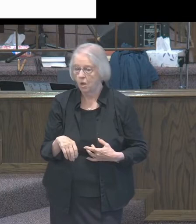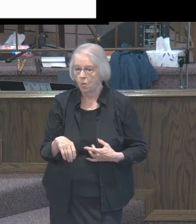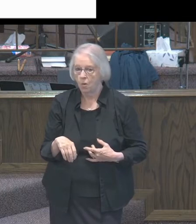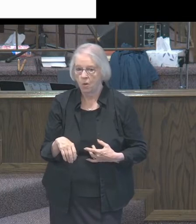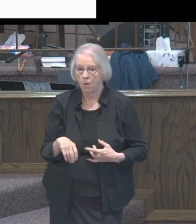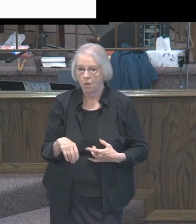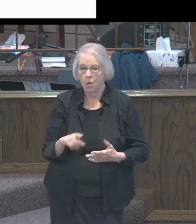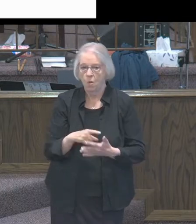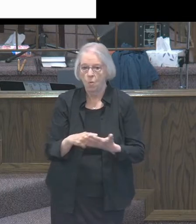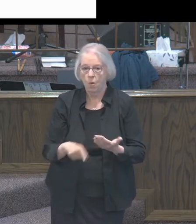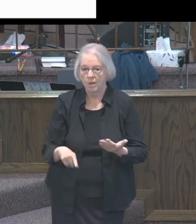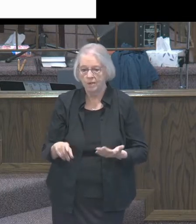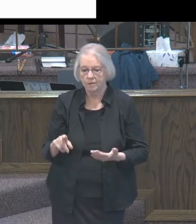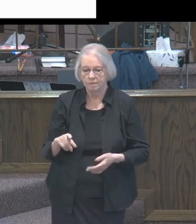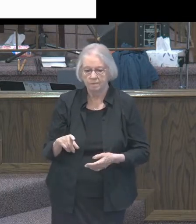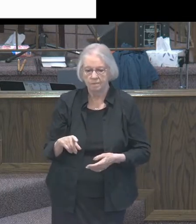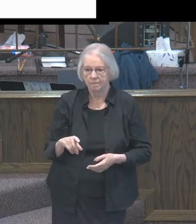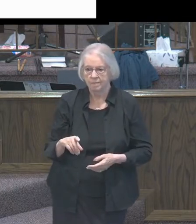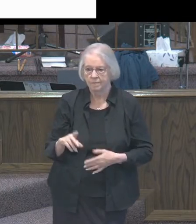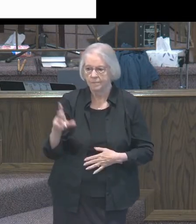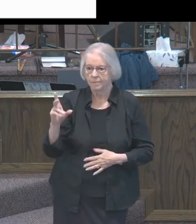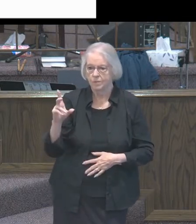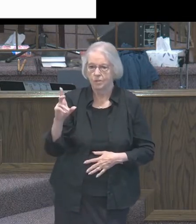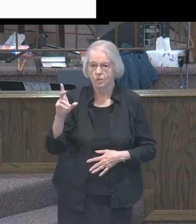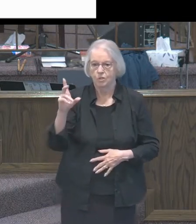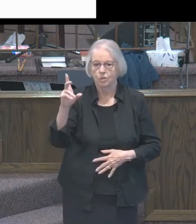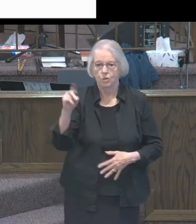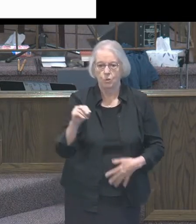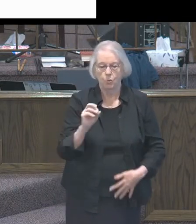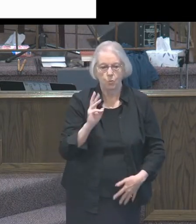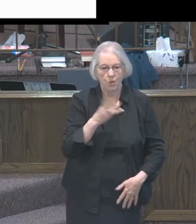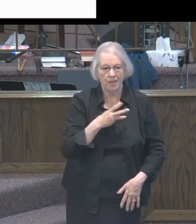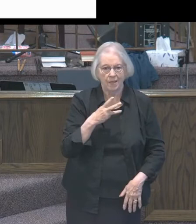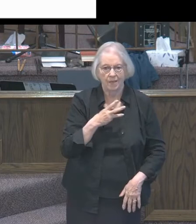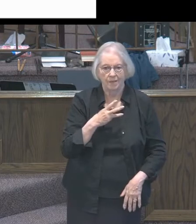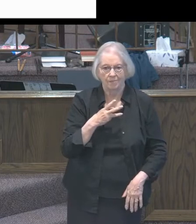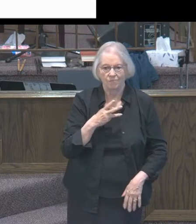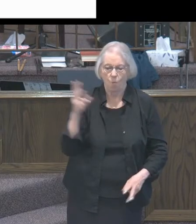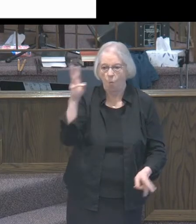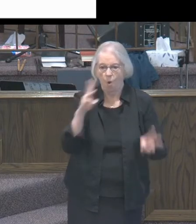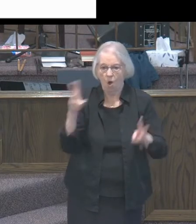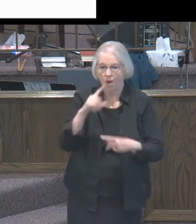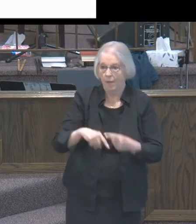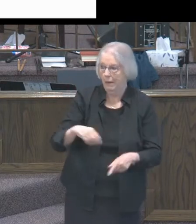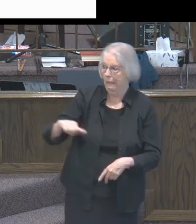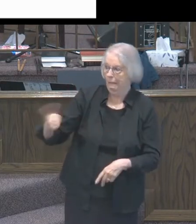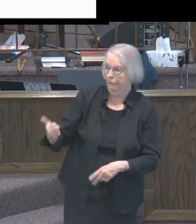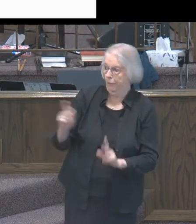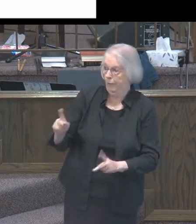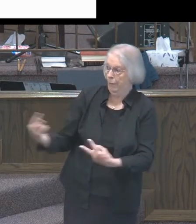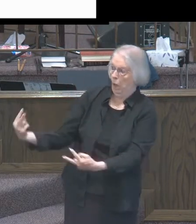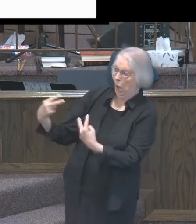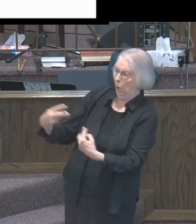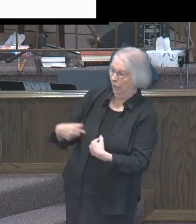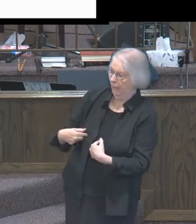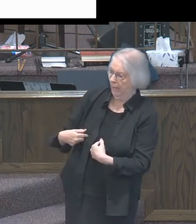going to think. We get ourselves all in a lather about something that may not even